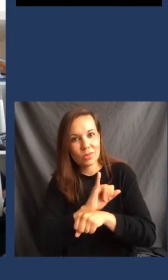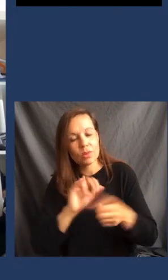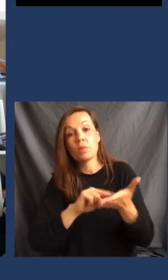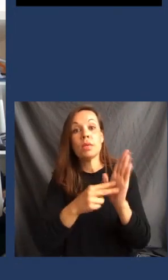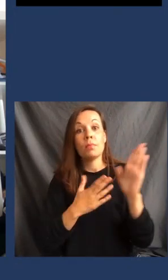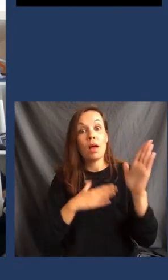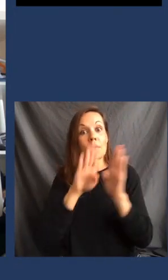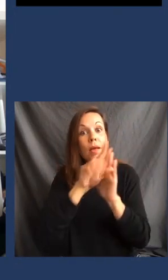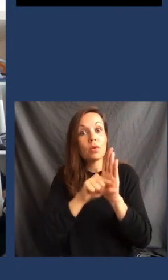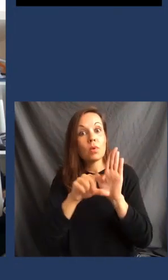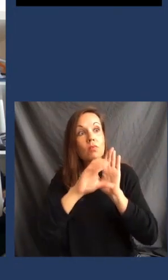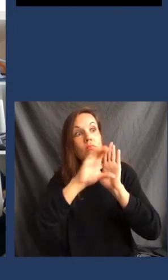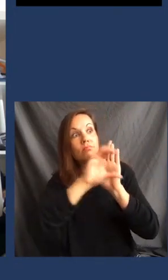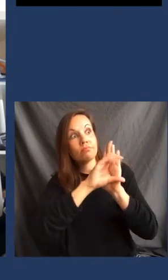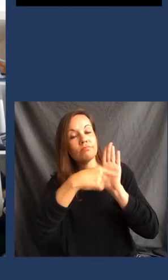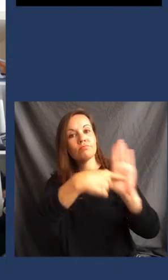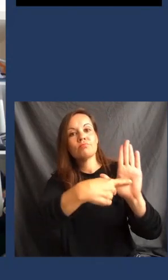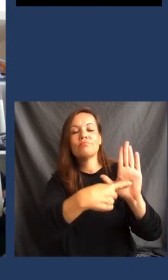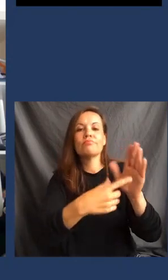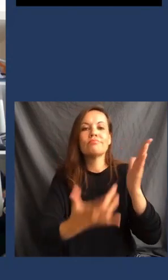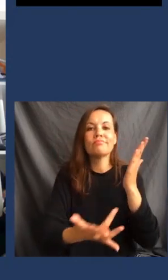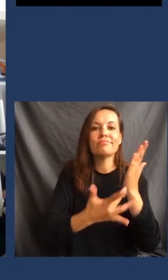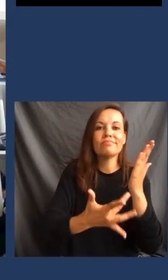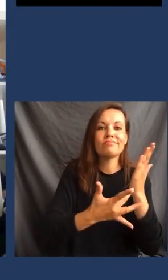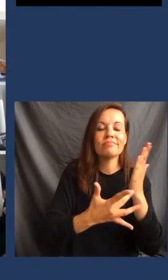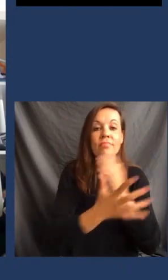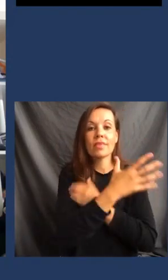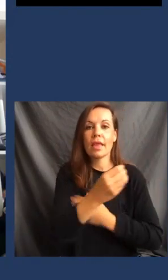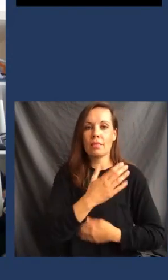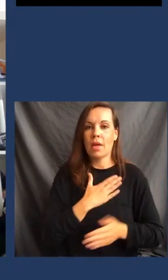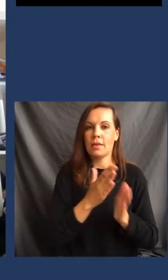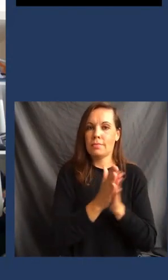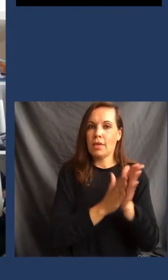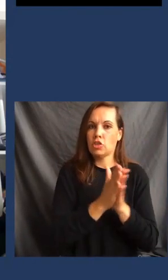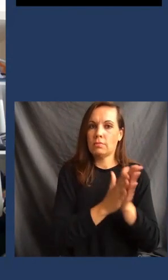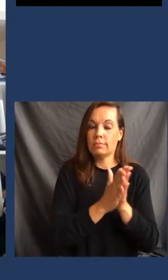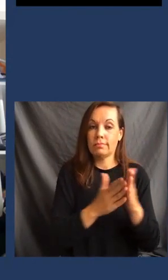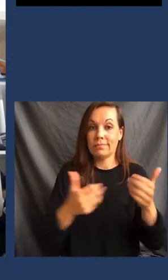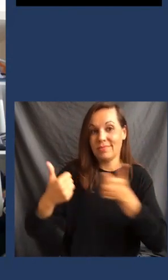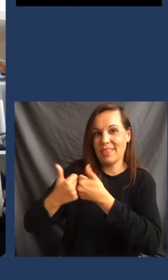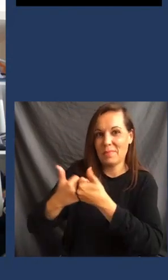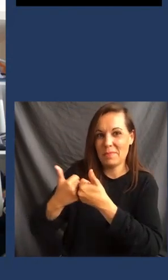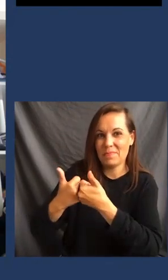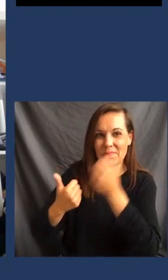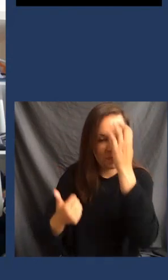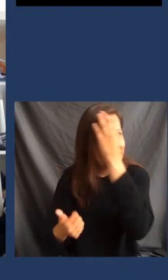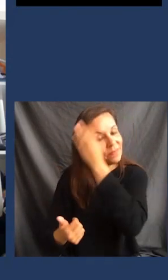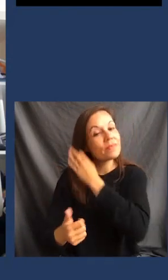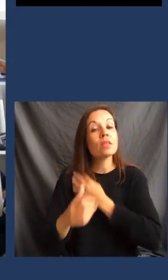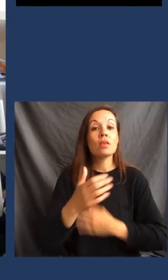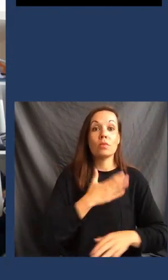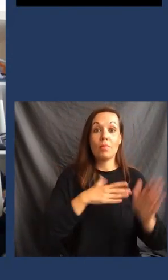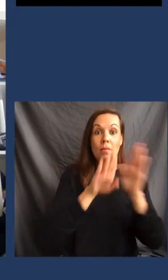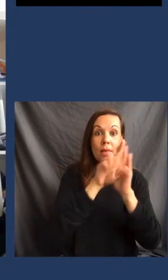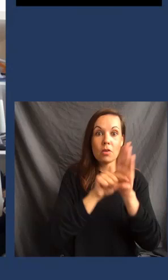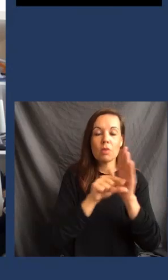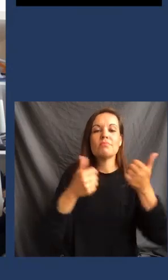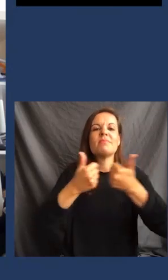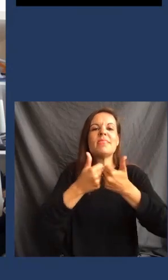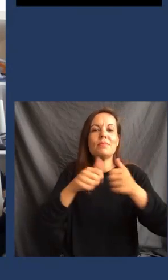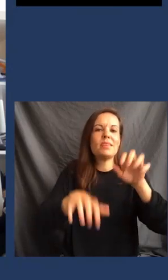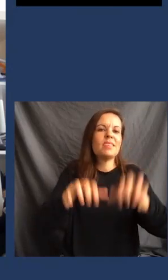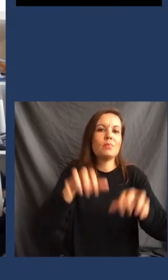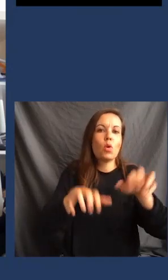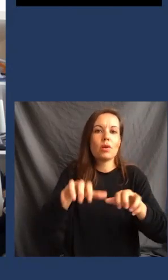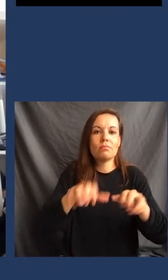I have something that can reflect the industry that I'm in and also a passion of mine, which is gaming. So I have a gaming keyboard